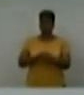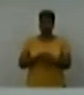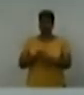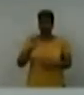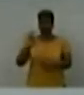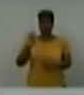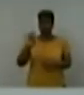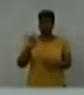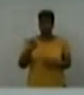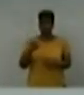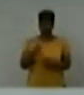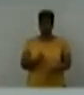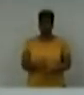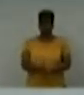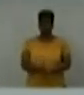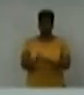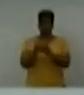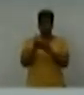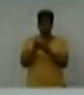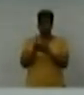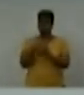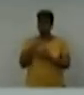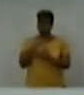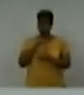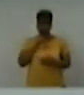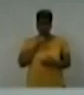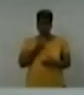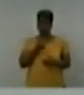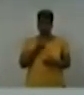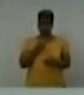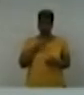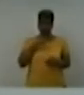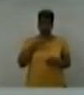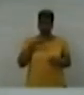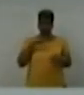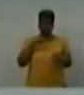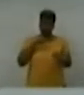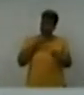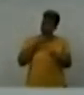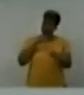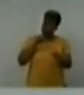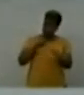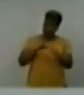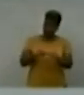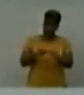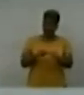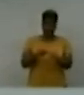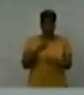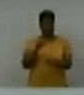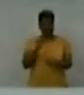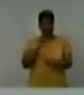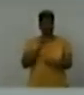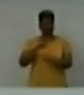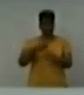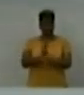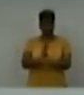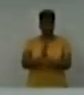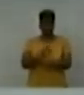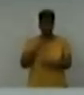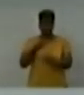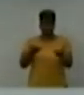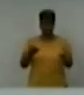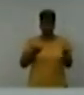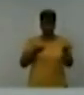relief to the unestablished public officers who have given yeoman service to this beautiful country. Mr.